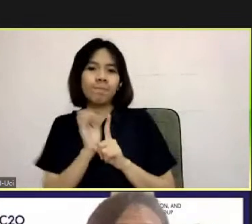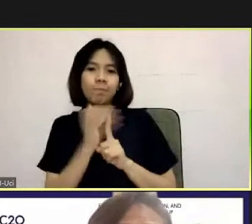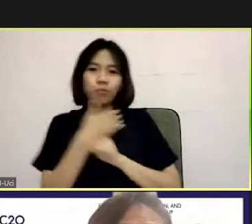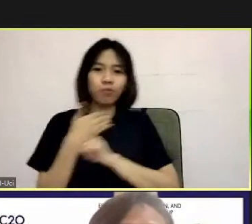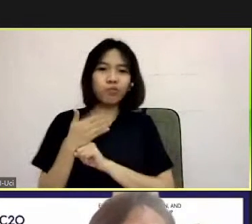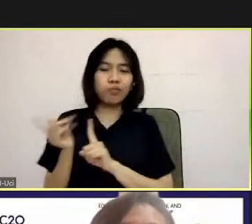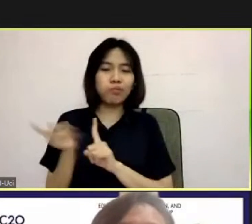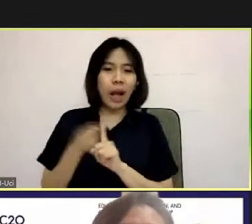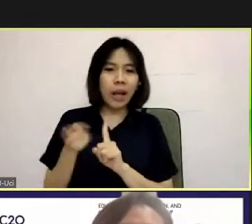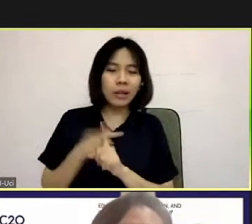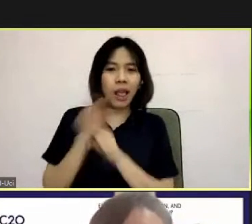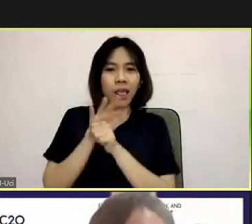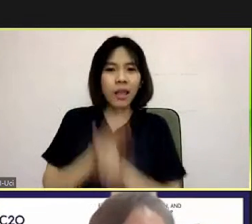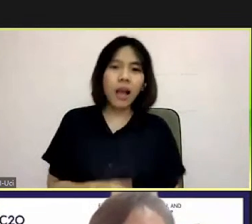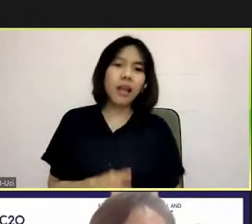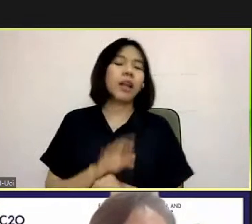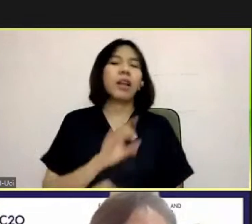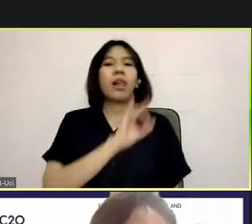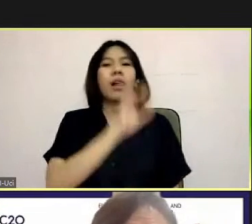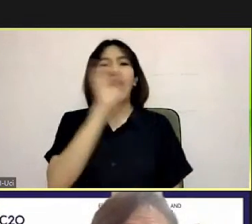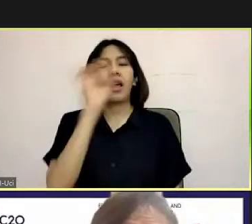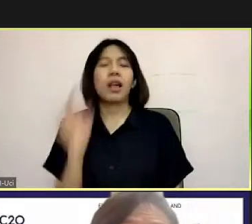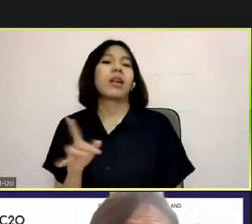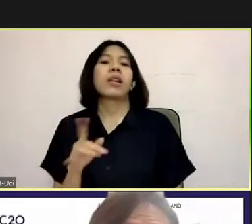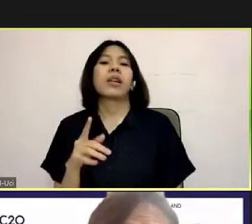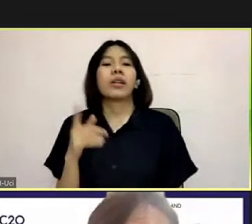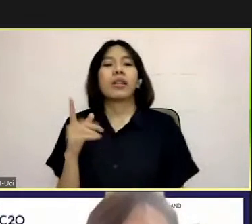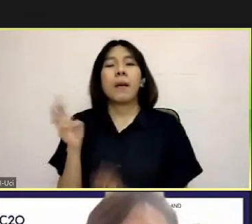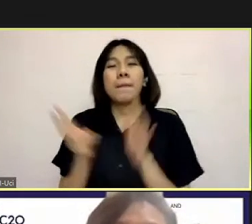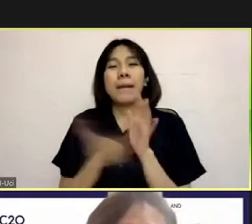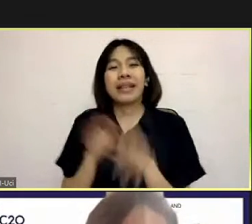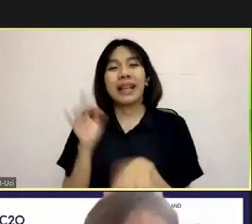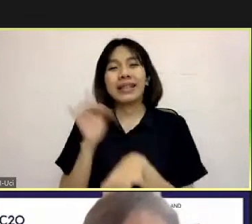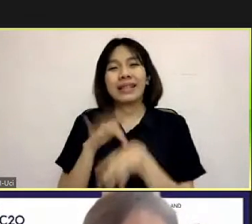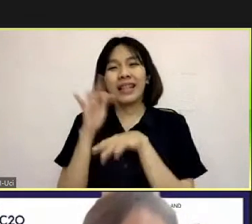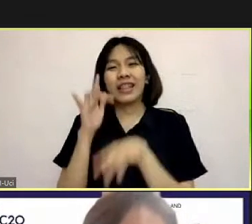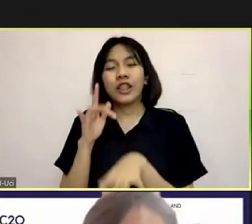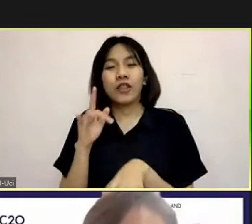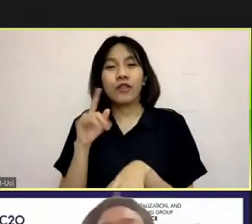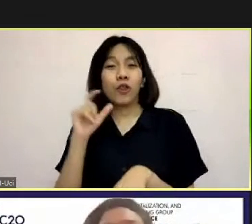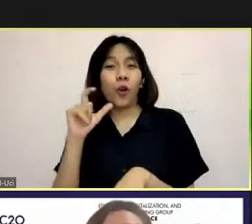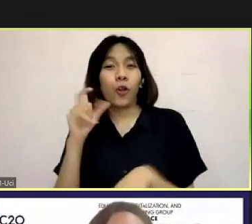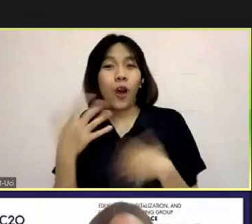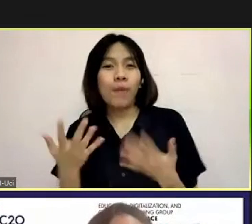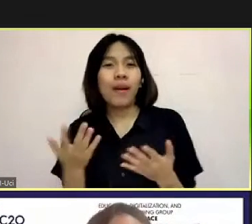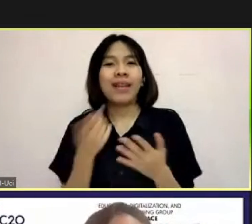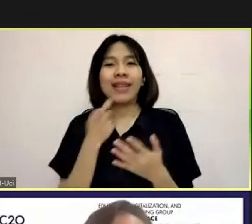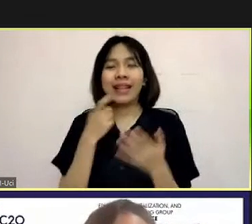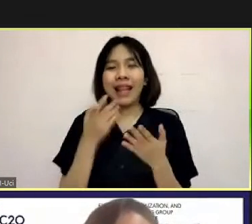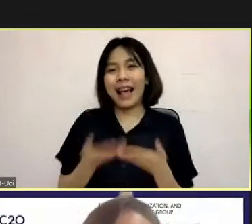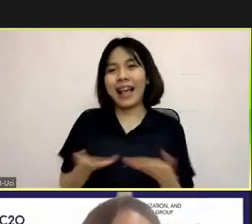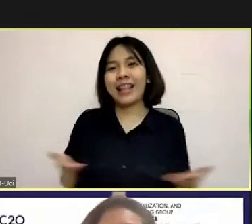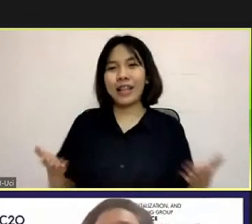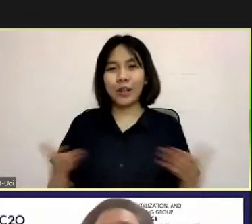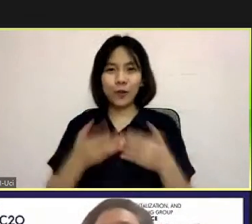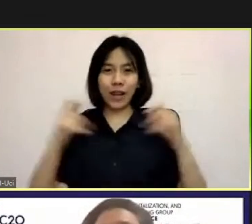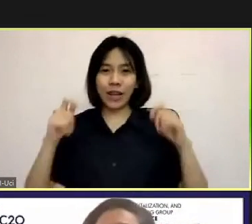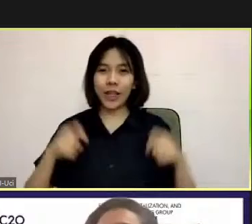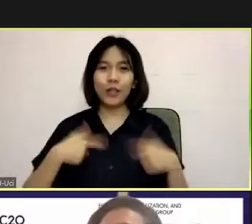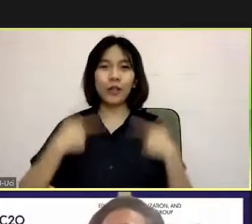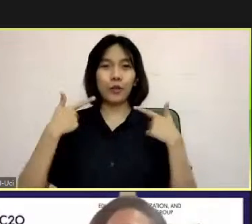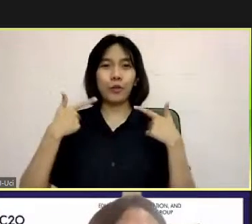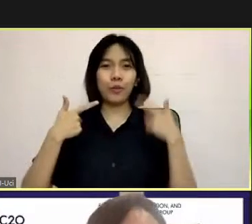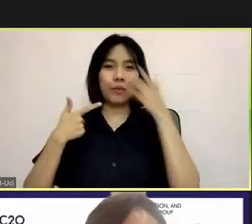criminalization. One of the sensitive issues is that the environmental issue,